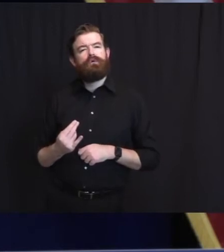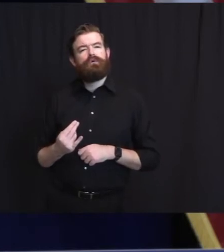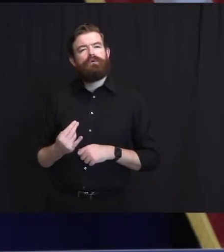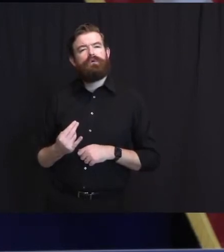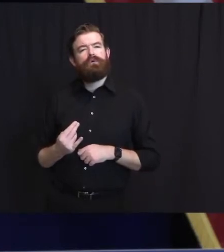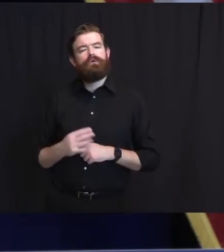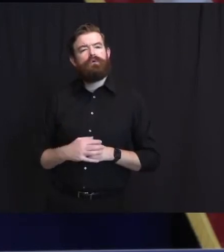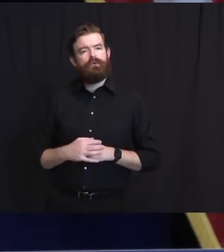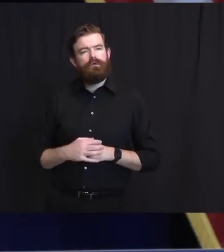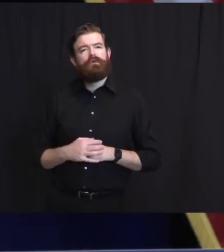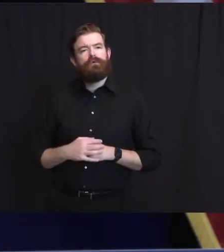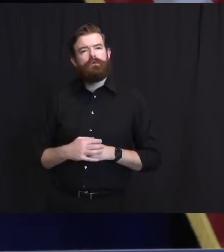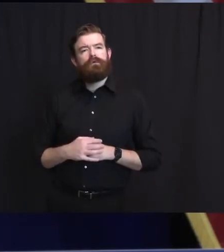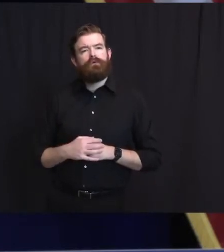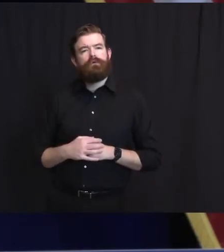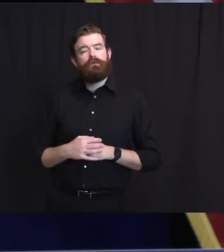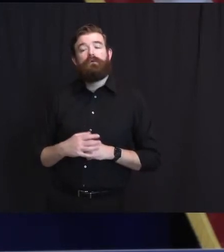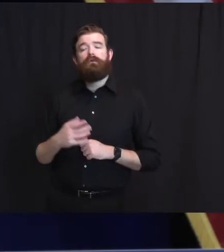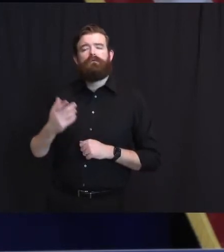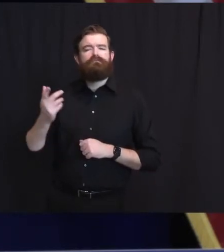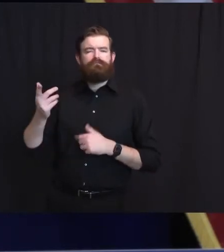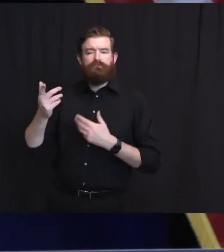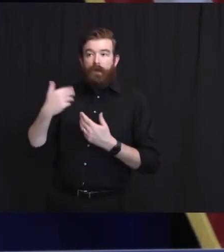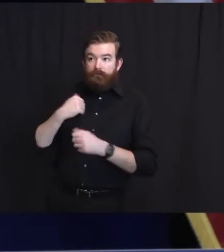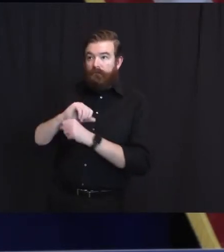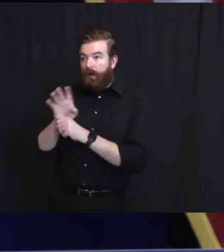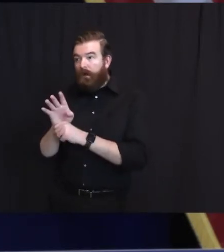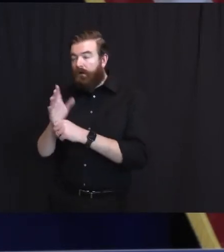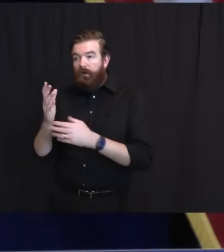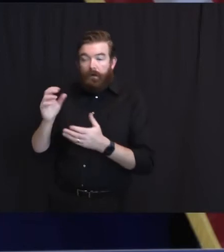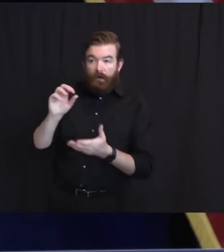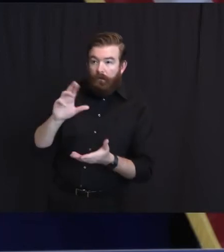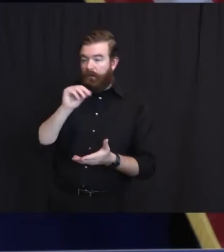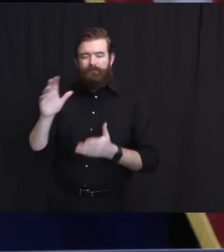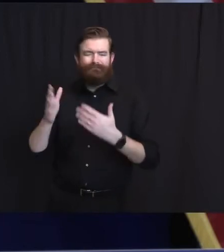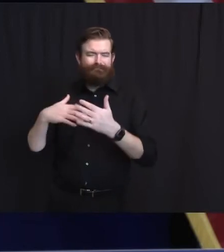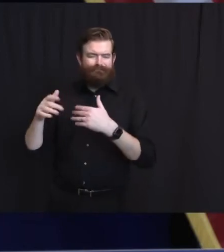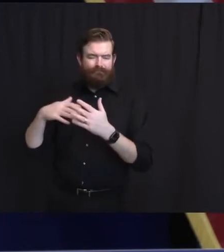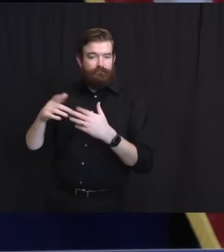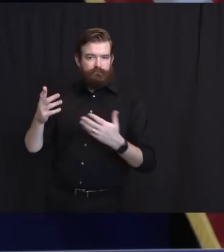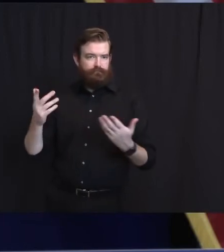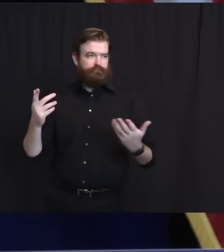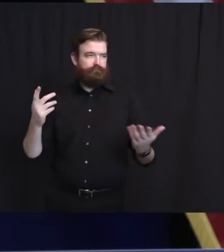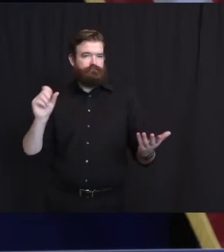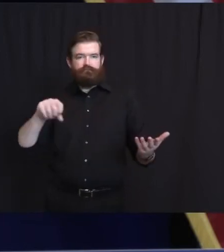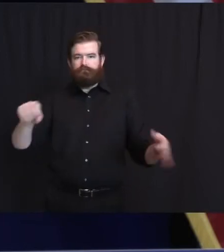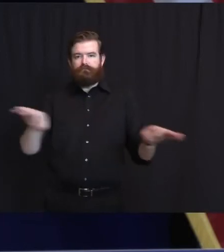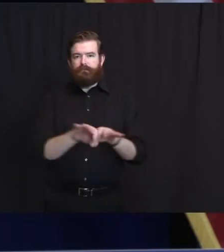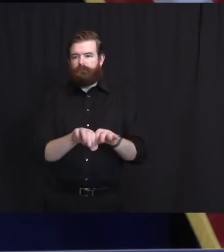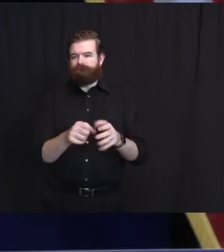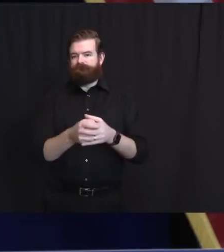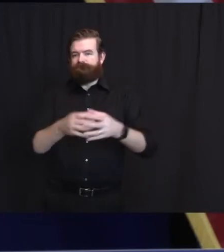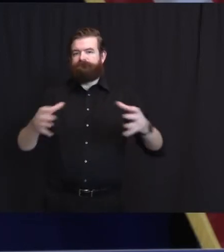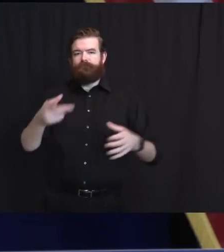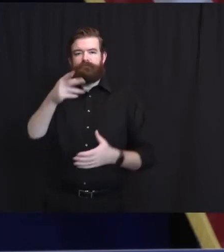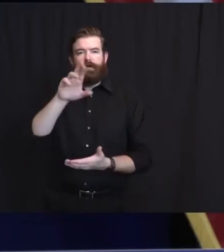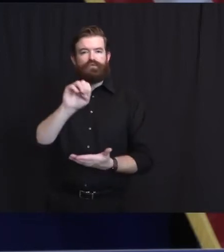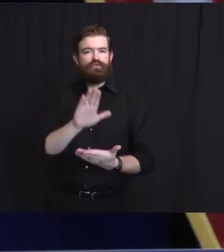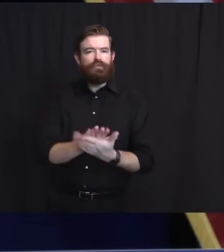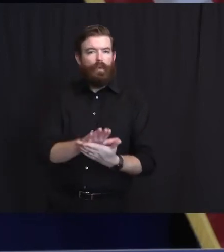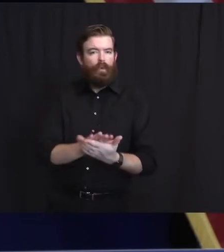programs. While preschool expansion has been a central priority in this administration since day one,